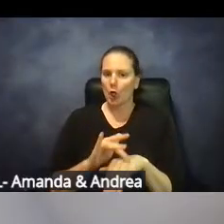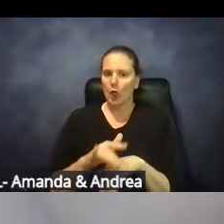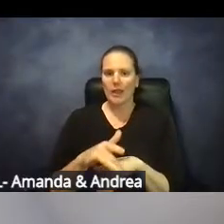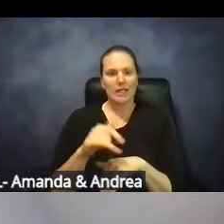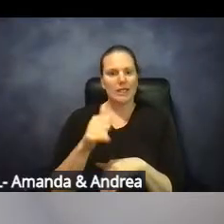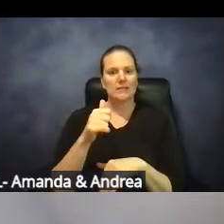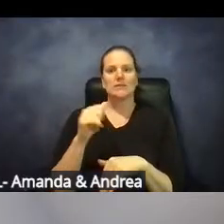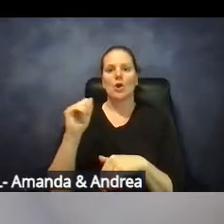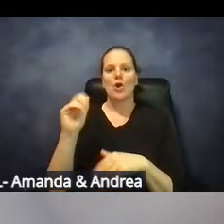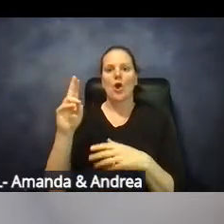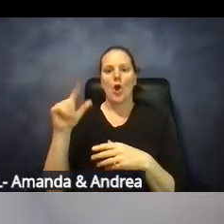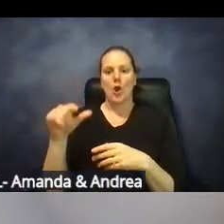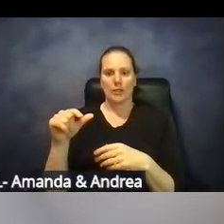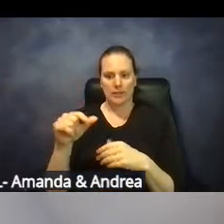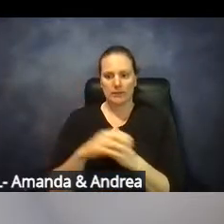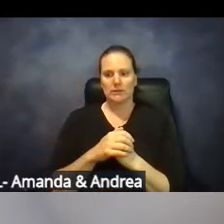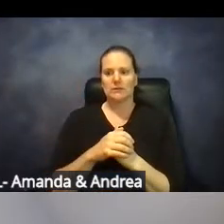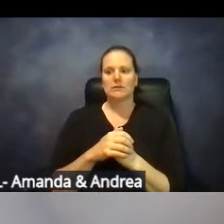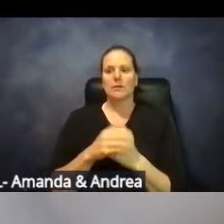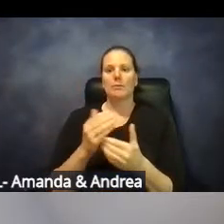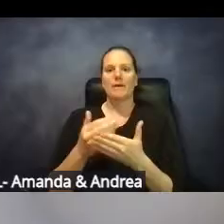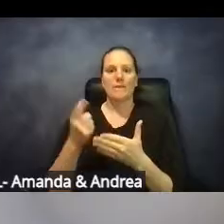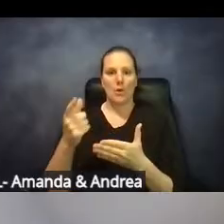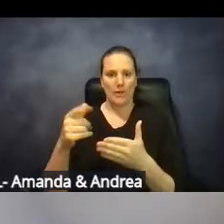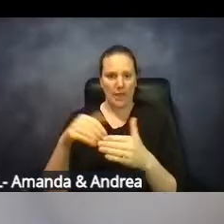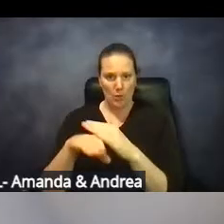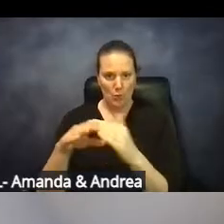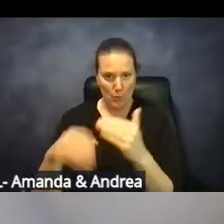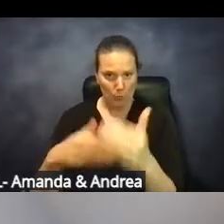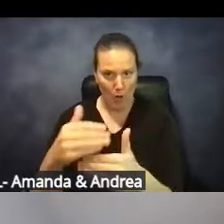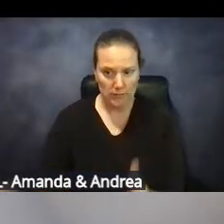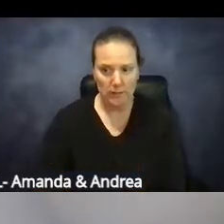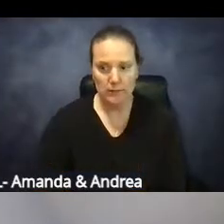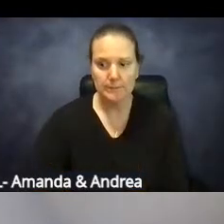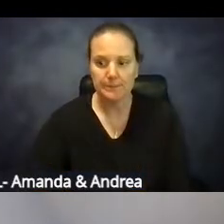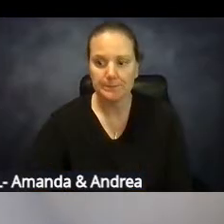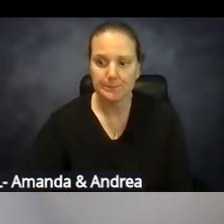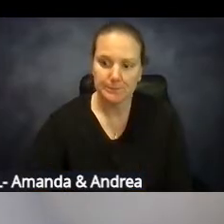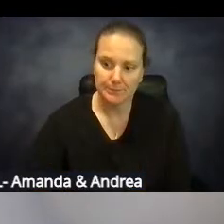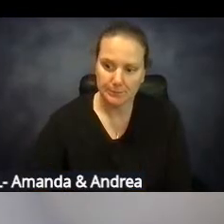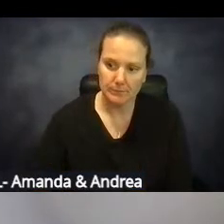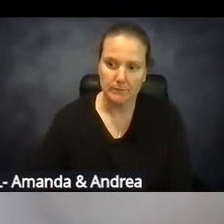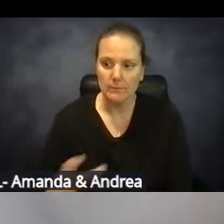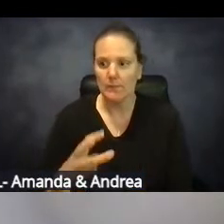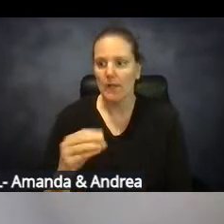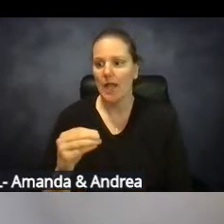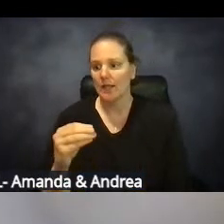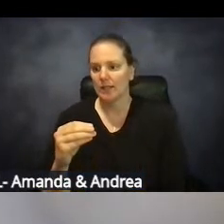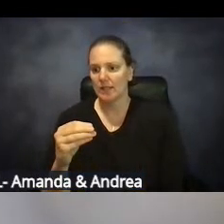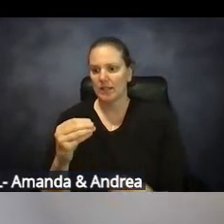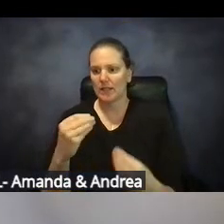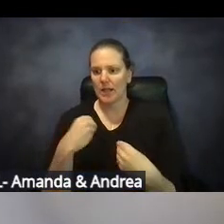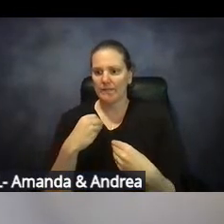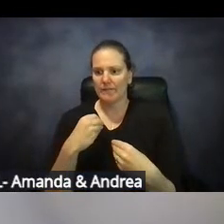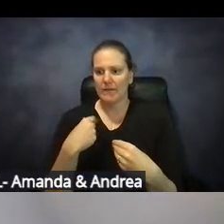be August before they go through their processes and issue us